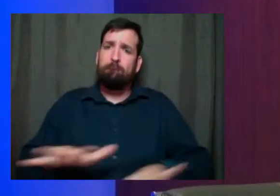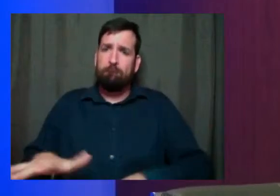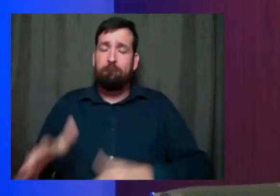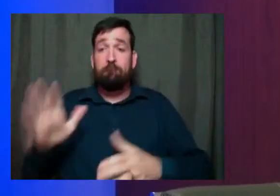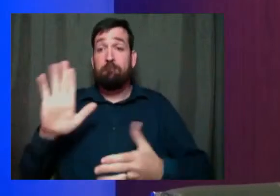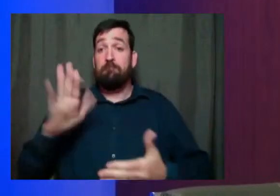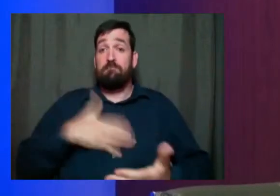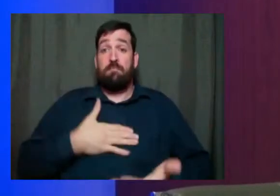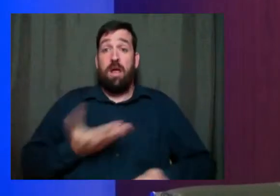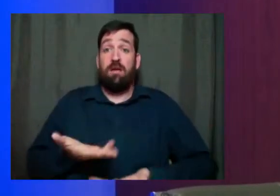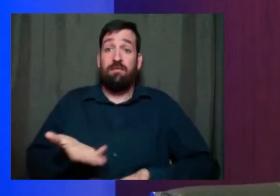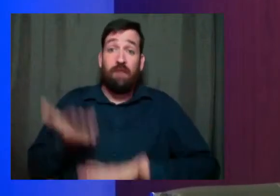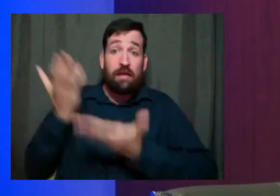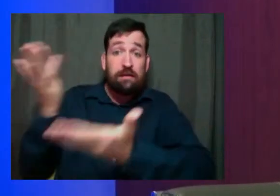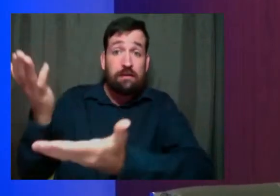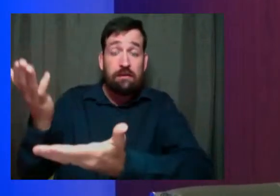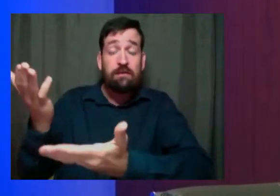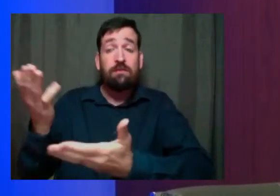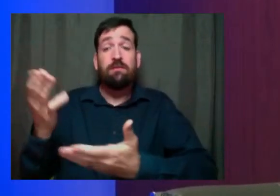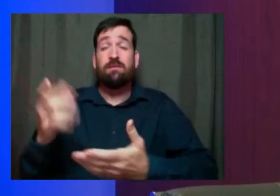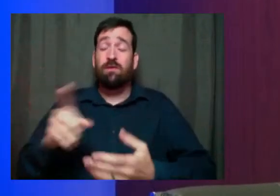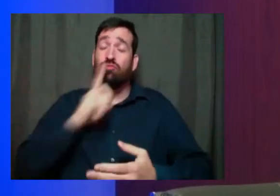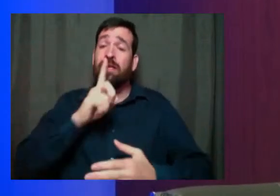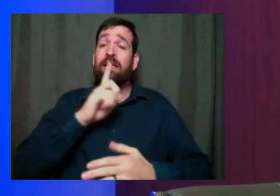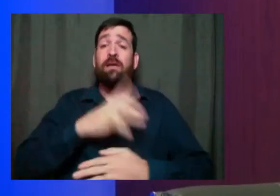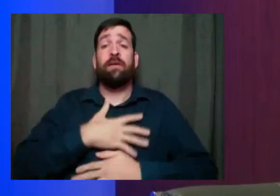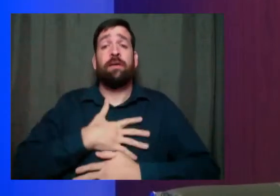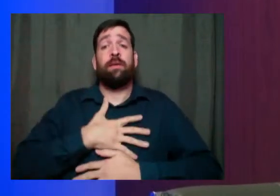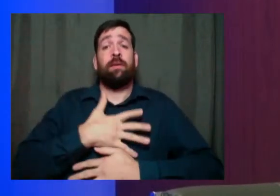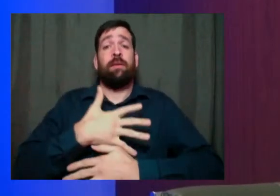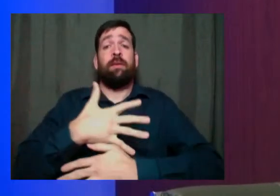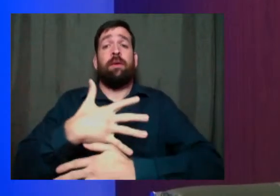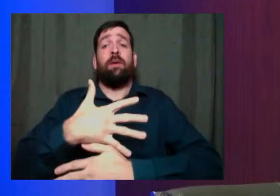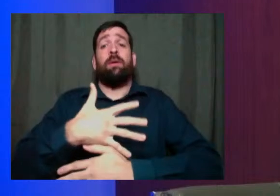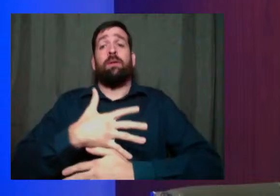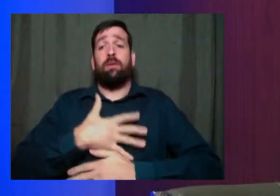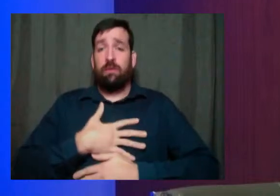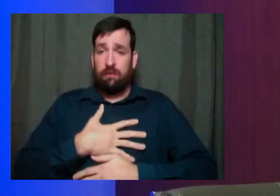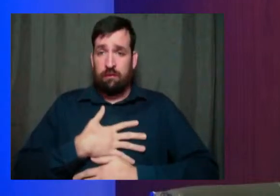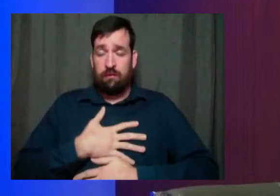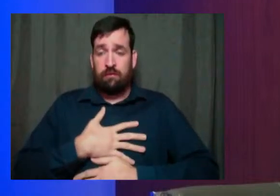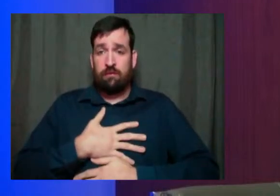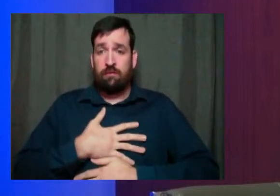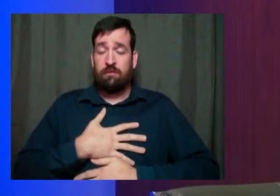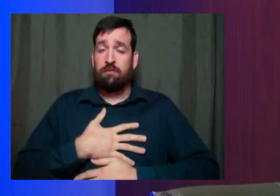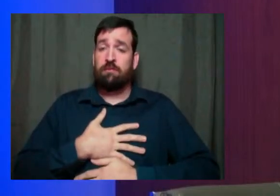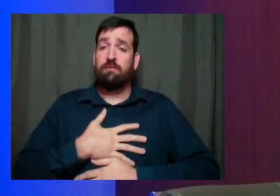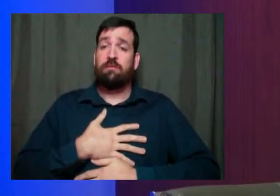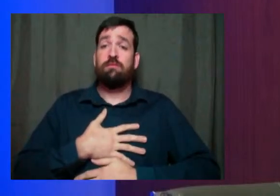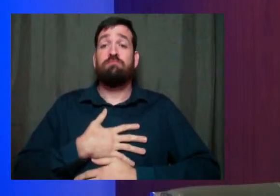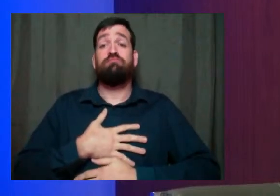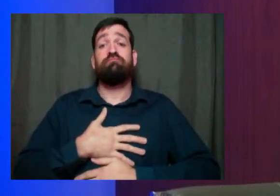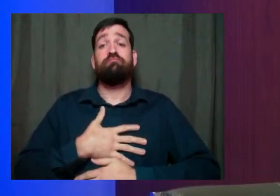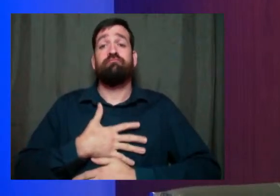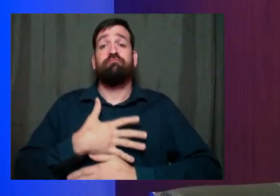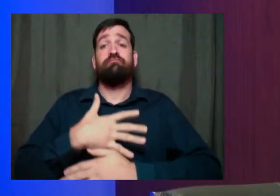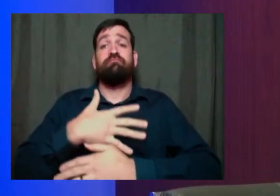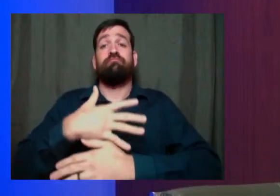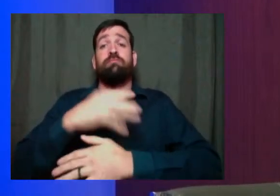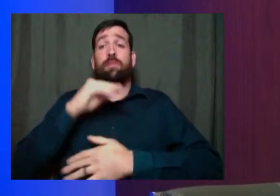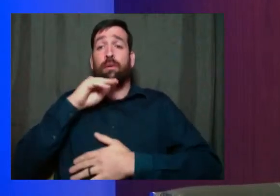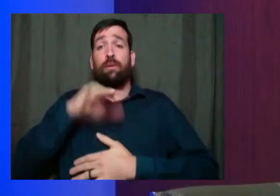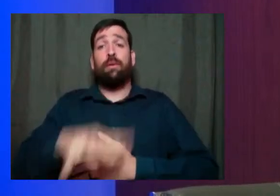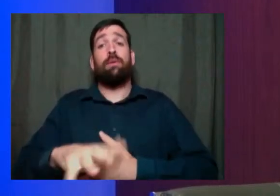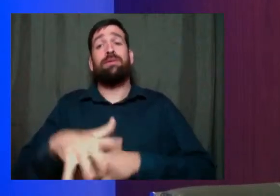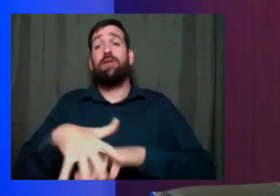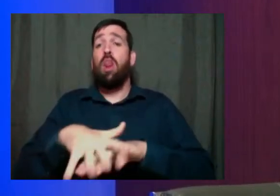folks. Take a really deep breath, take a really inhalation, exhale slowly, and remember this. The